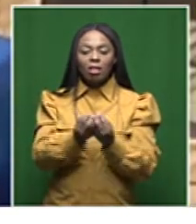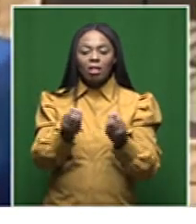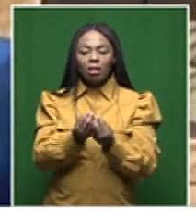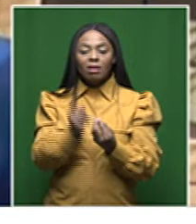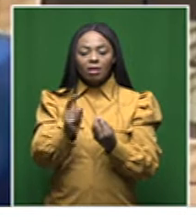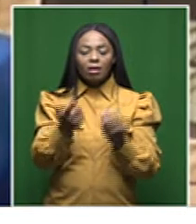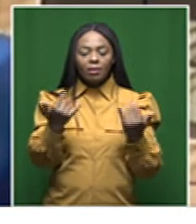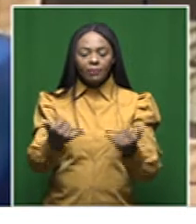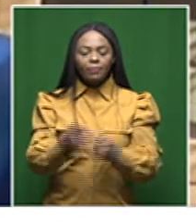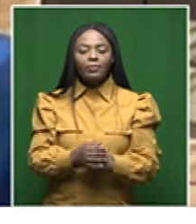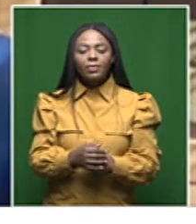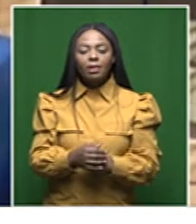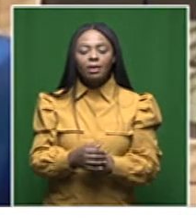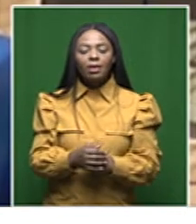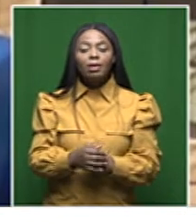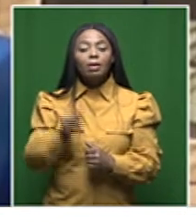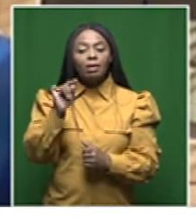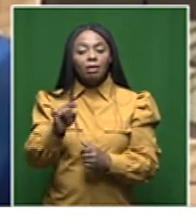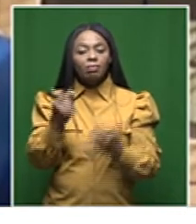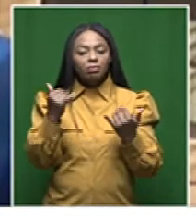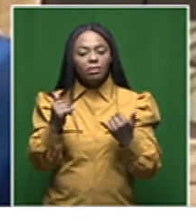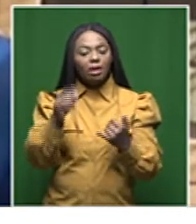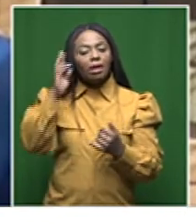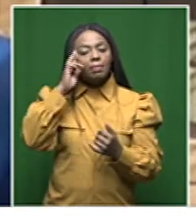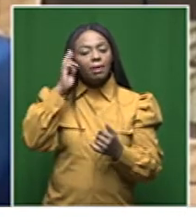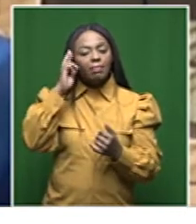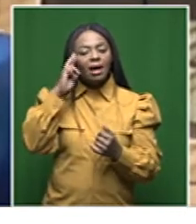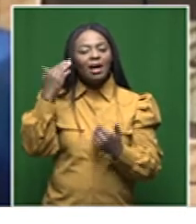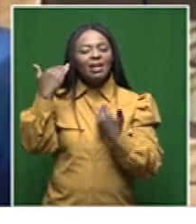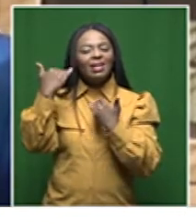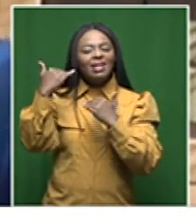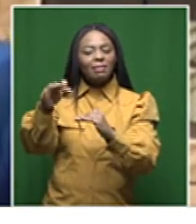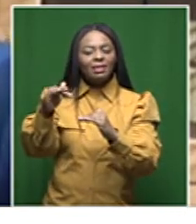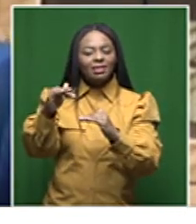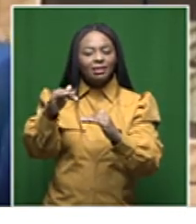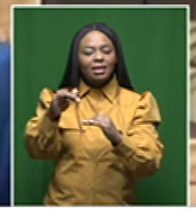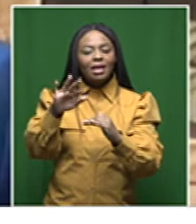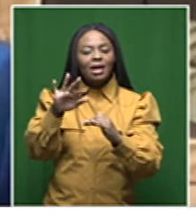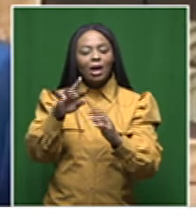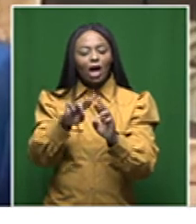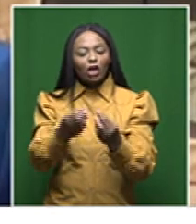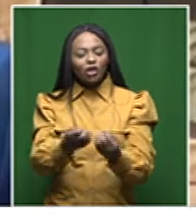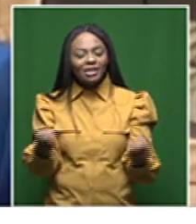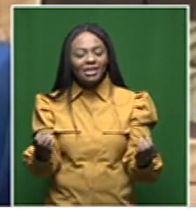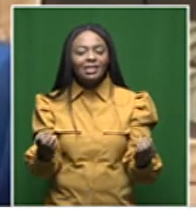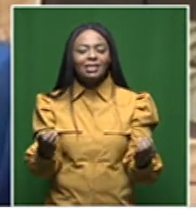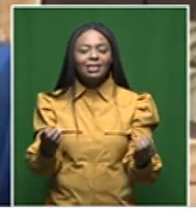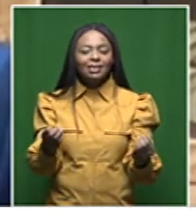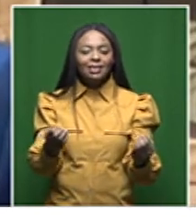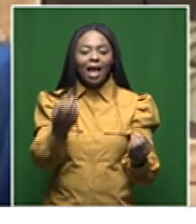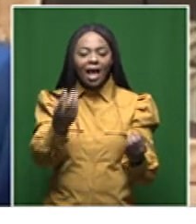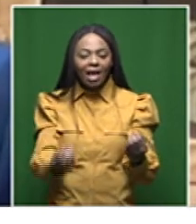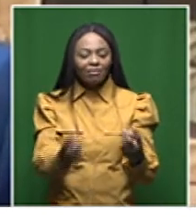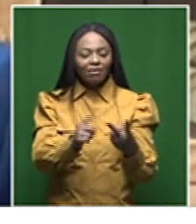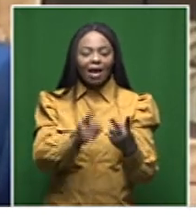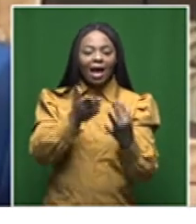to be frank. And remember, it's always going to be limited by whatever resources you have or whatever access